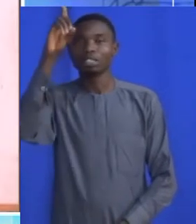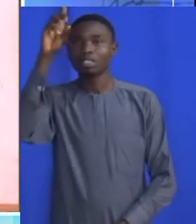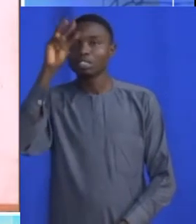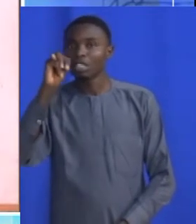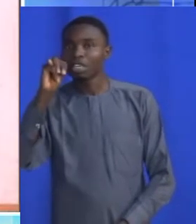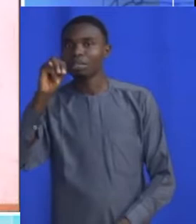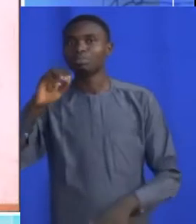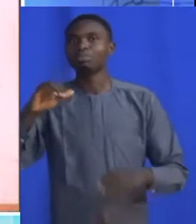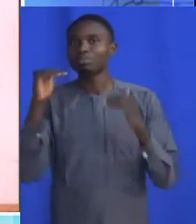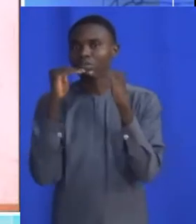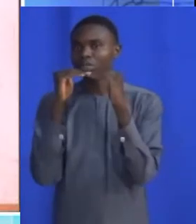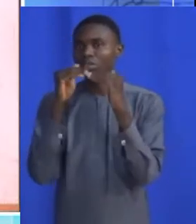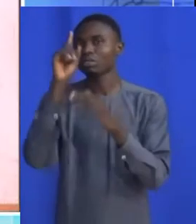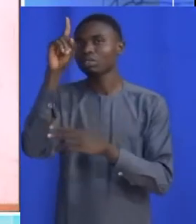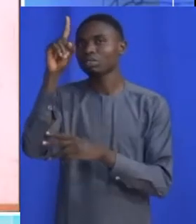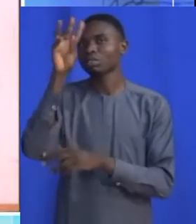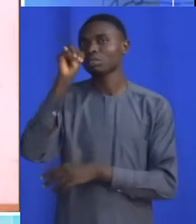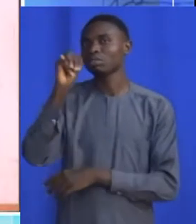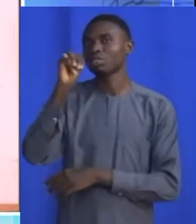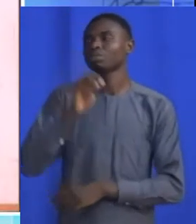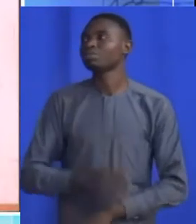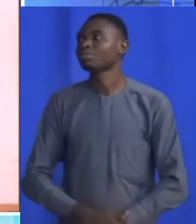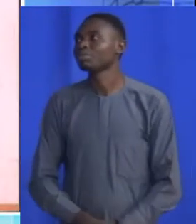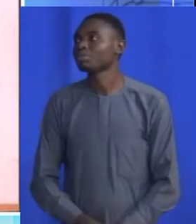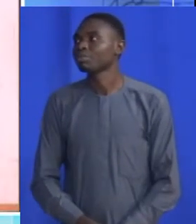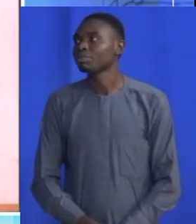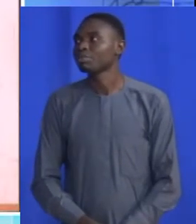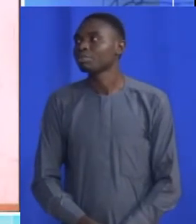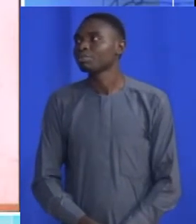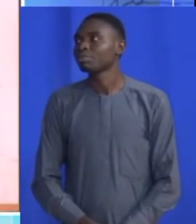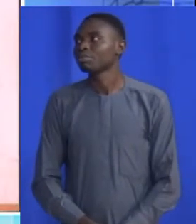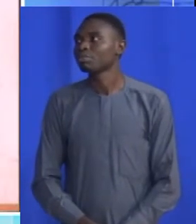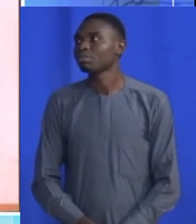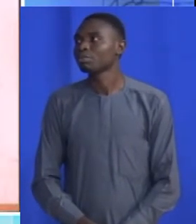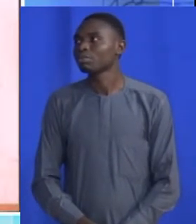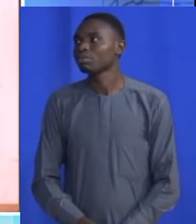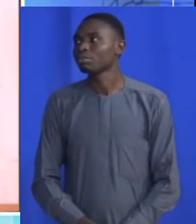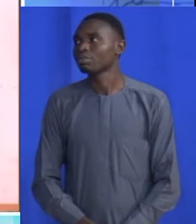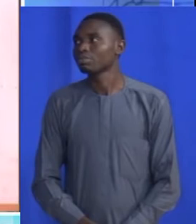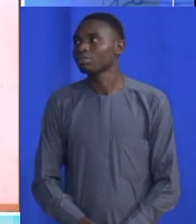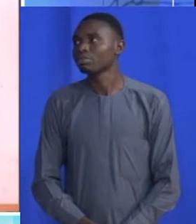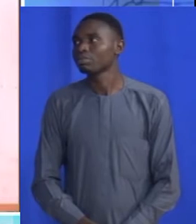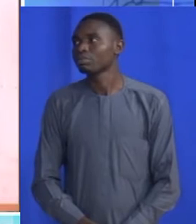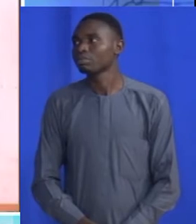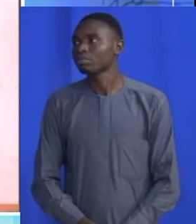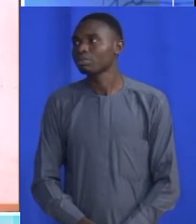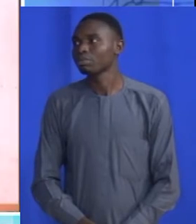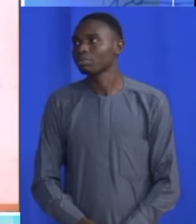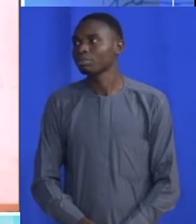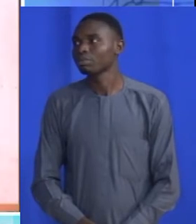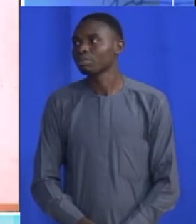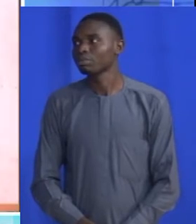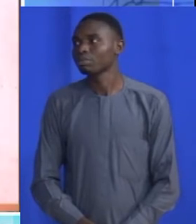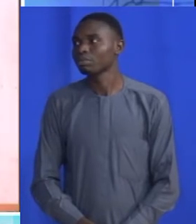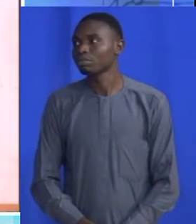some of the problems that make the rule of law difficult to operate. No country in the world, in